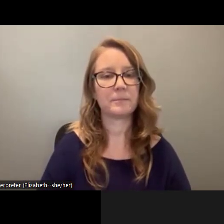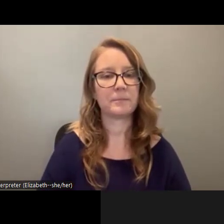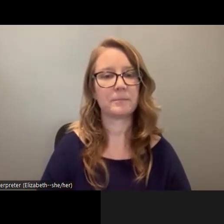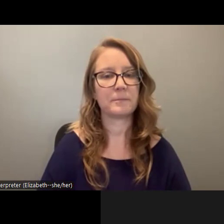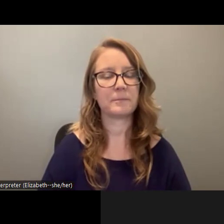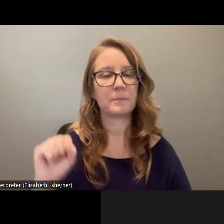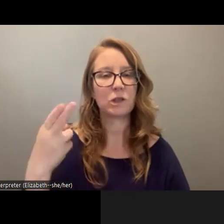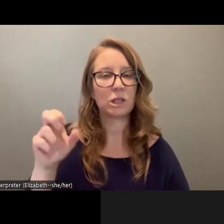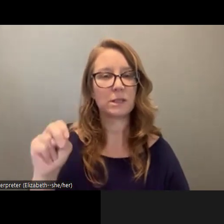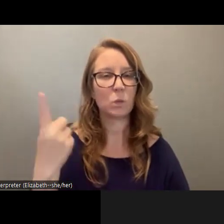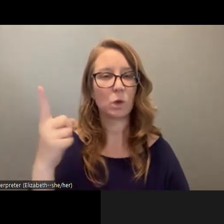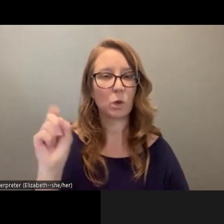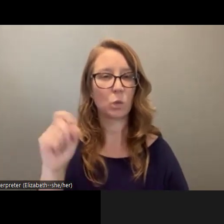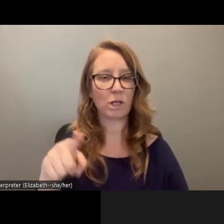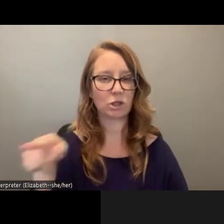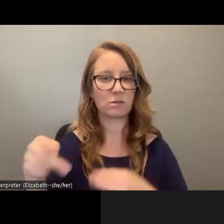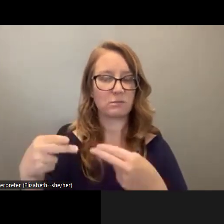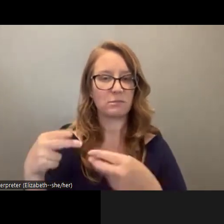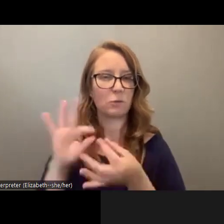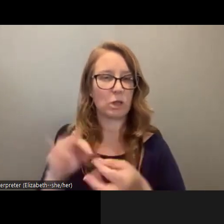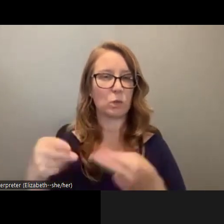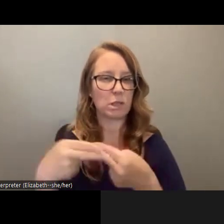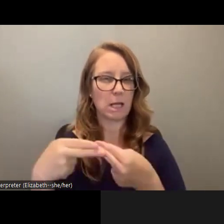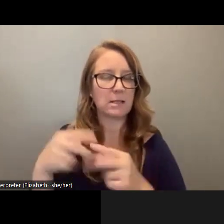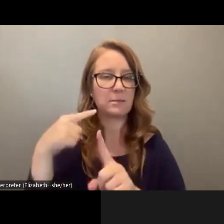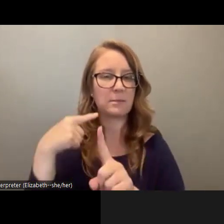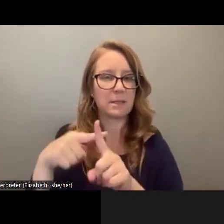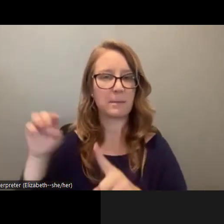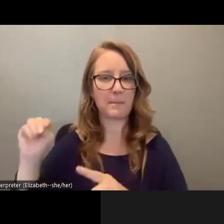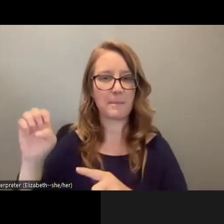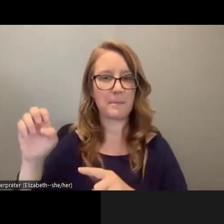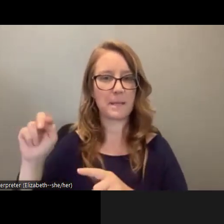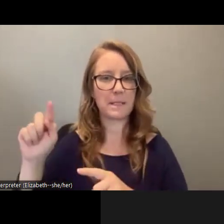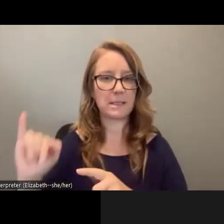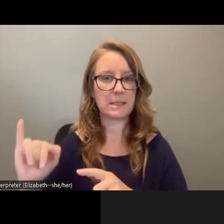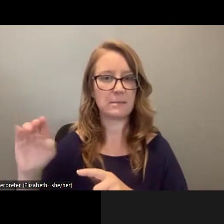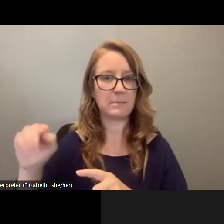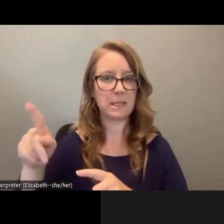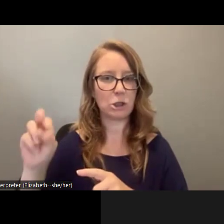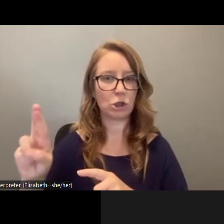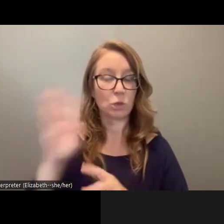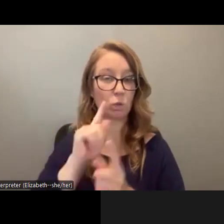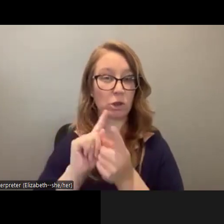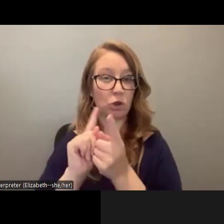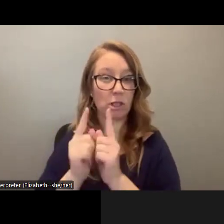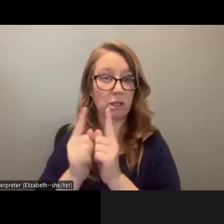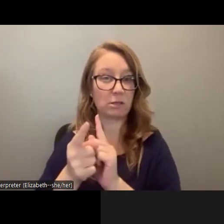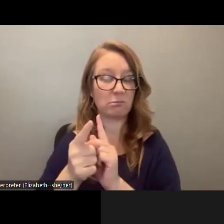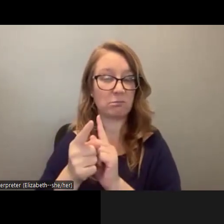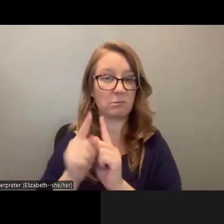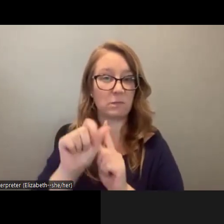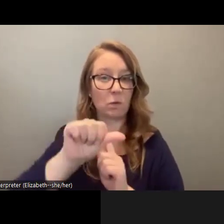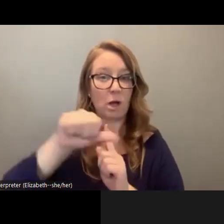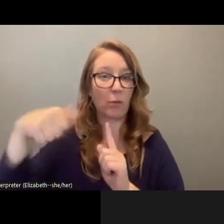And there is a question on the slide deck, and I'm assuming probably also the Menti meter, if it will be translated into any additional